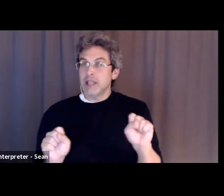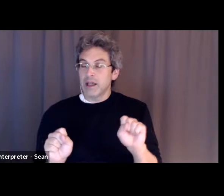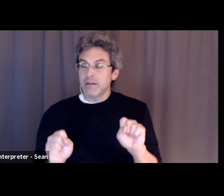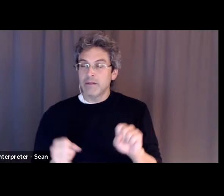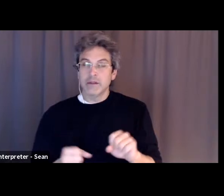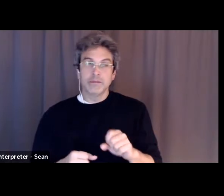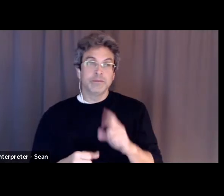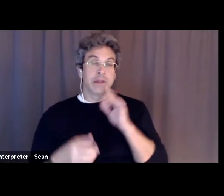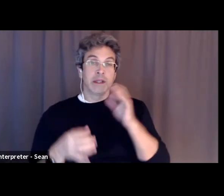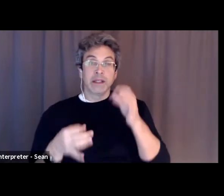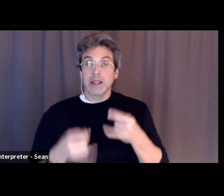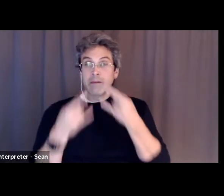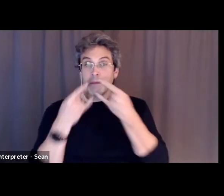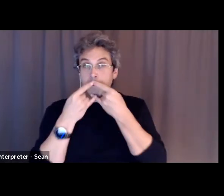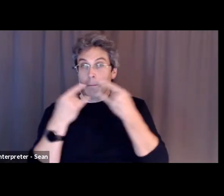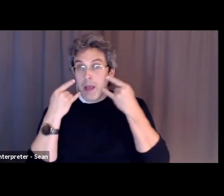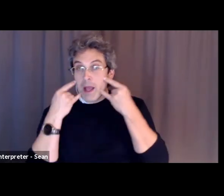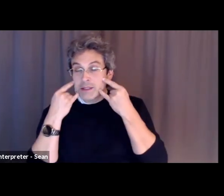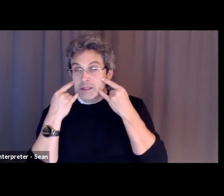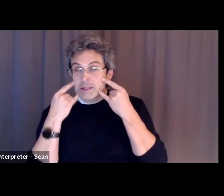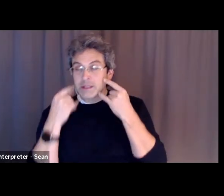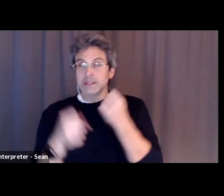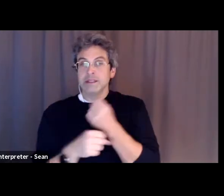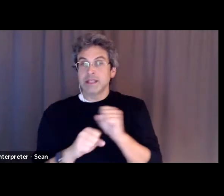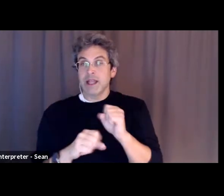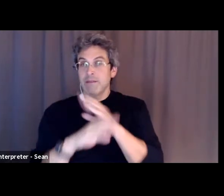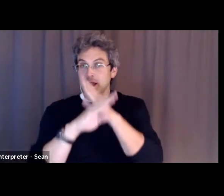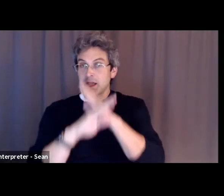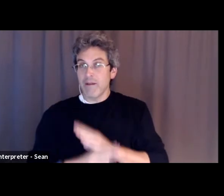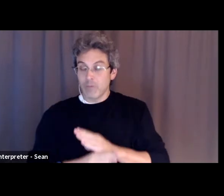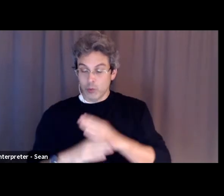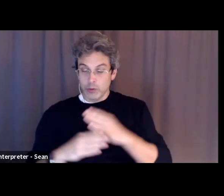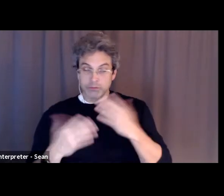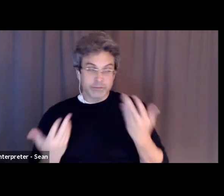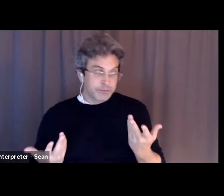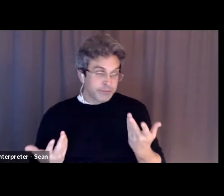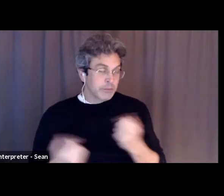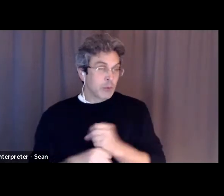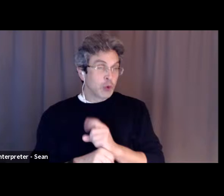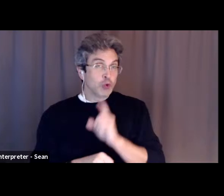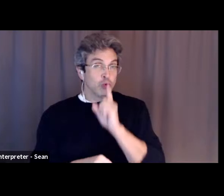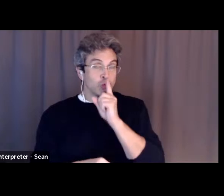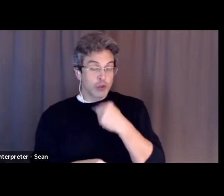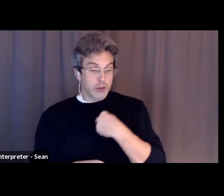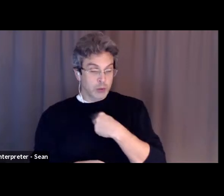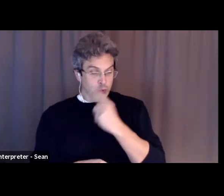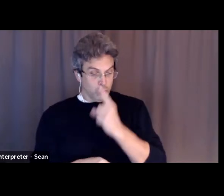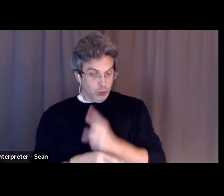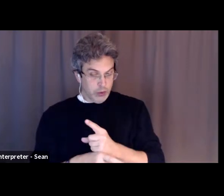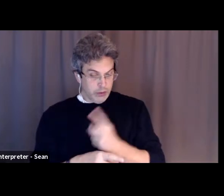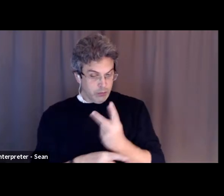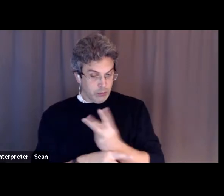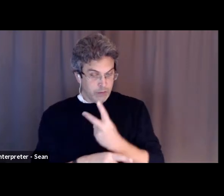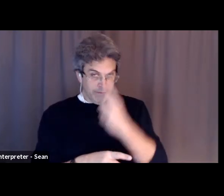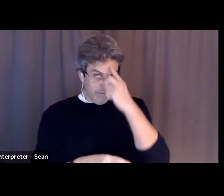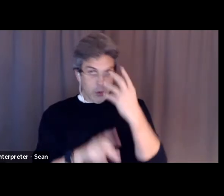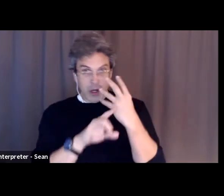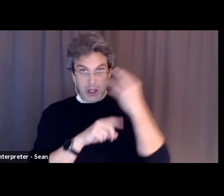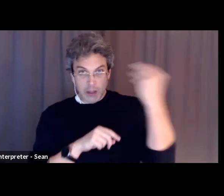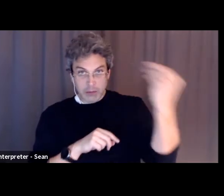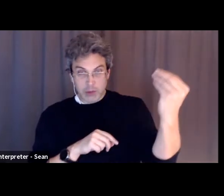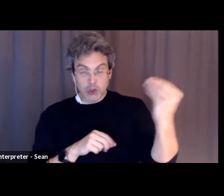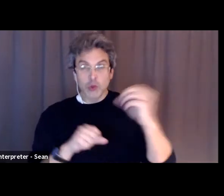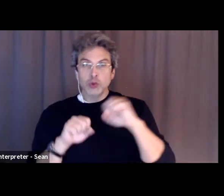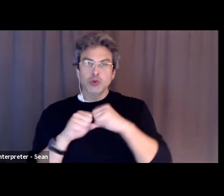face covering safely, making the right decisions about going out, social stigma and